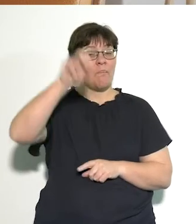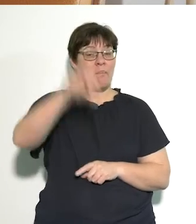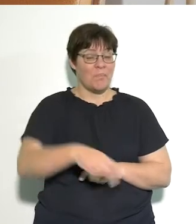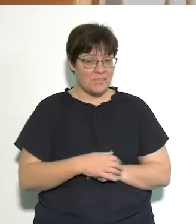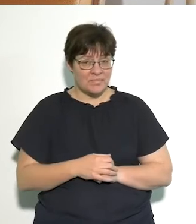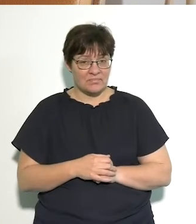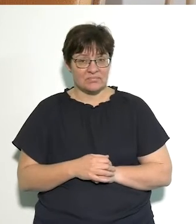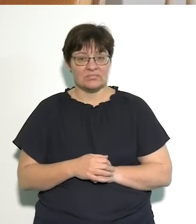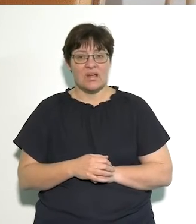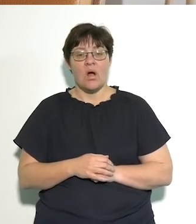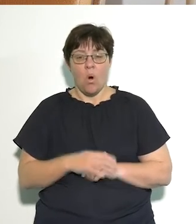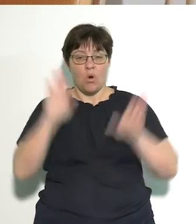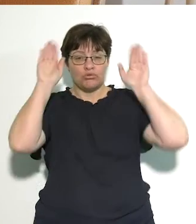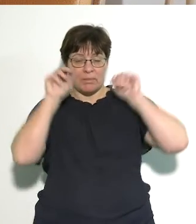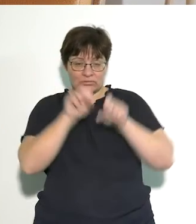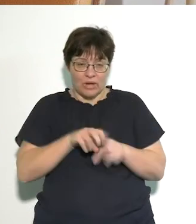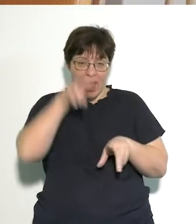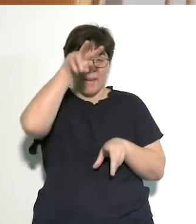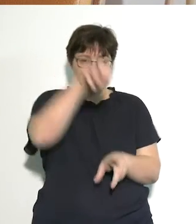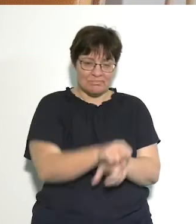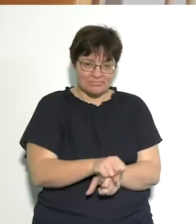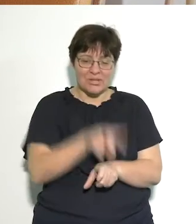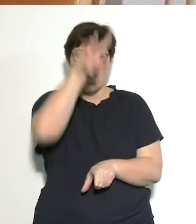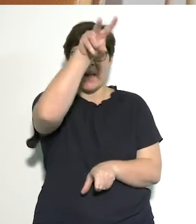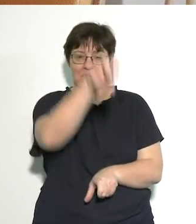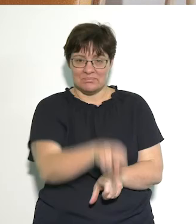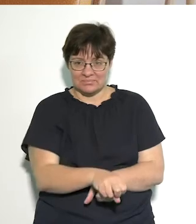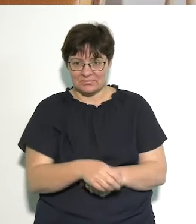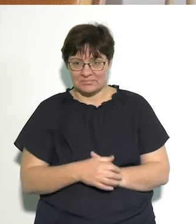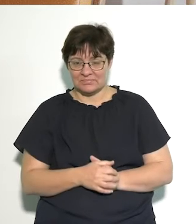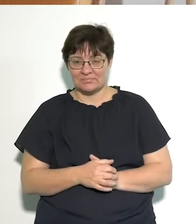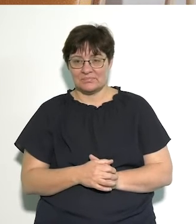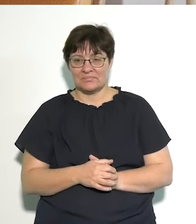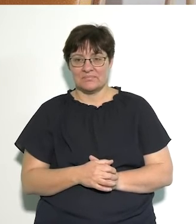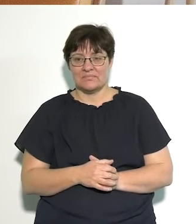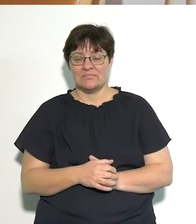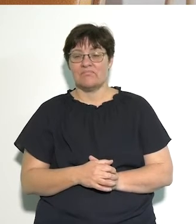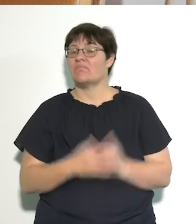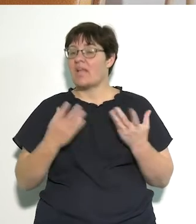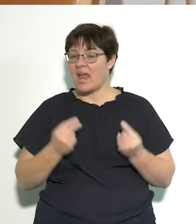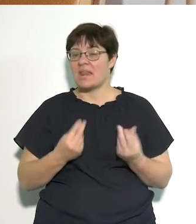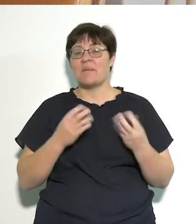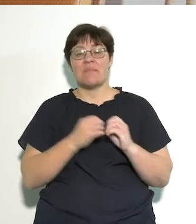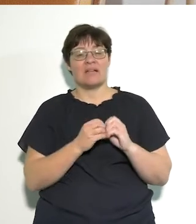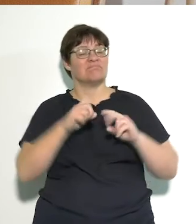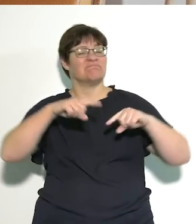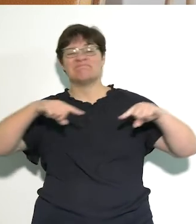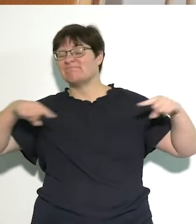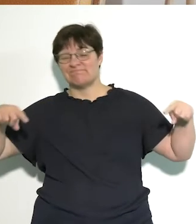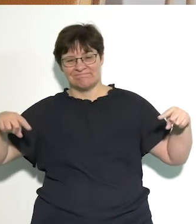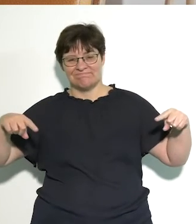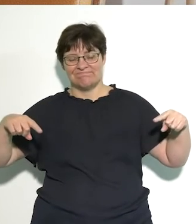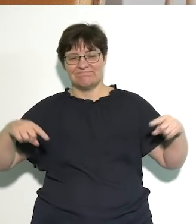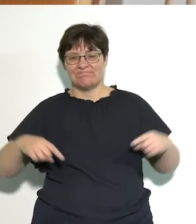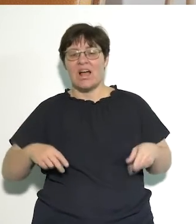hopping, you can include jumping like a rabbit where you have 2 feet together and 2 hands together, and you can make an enormous